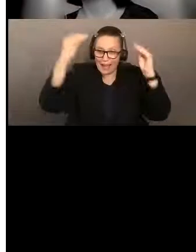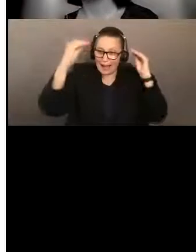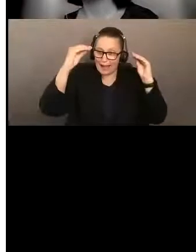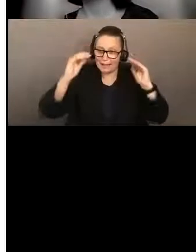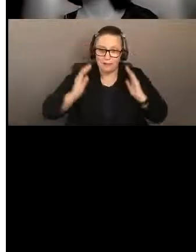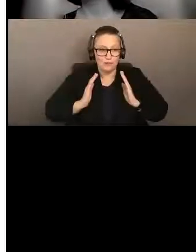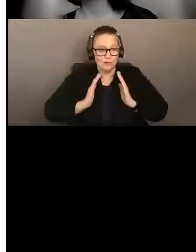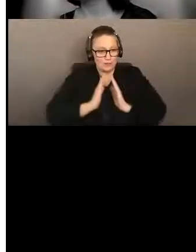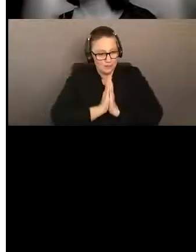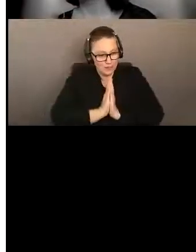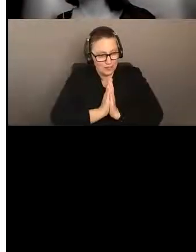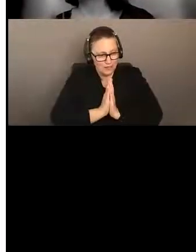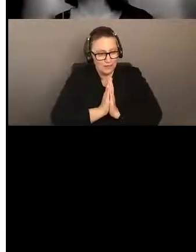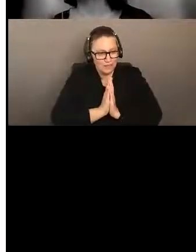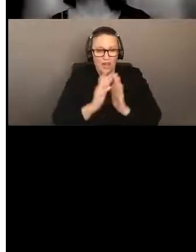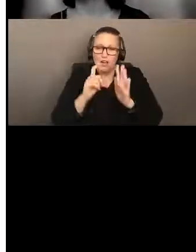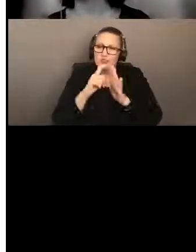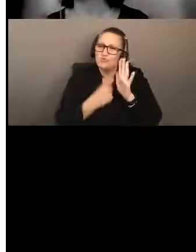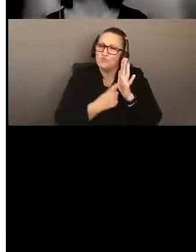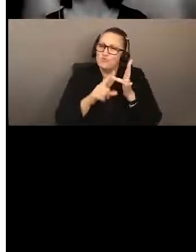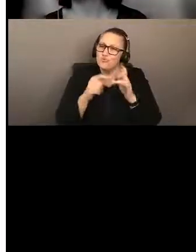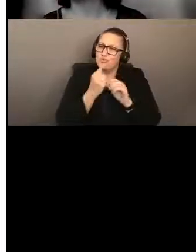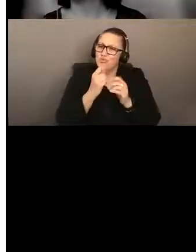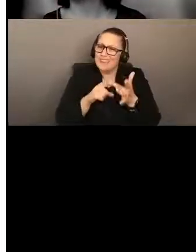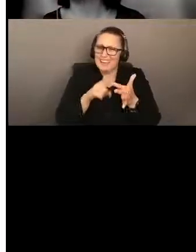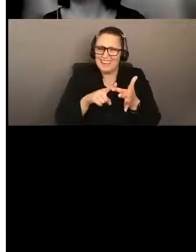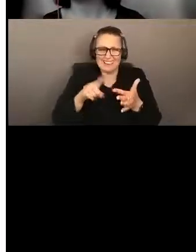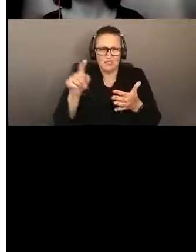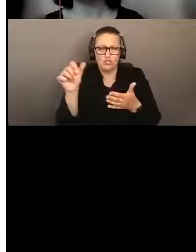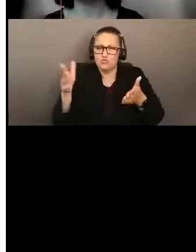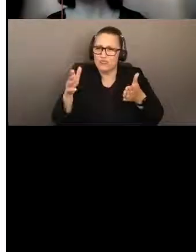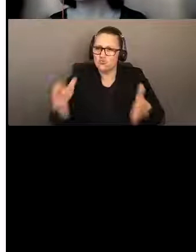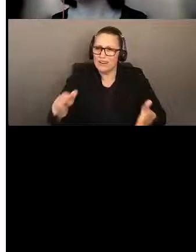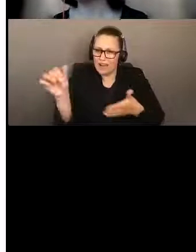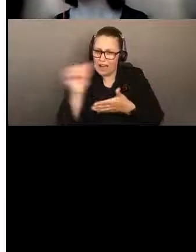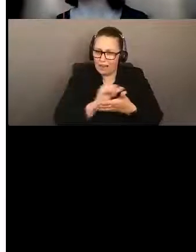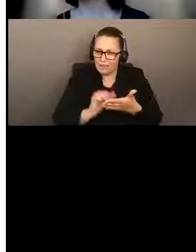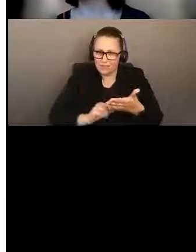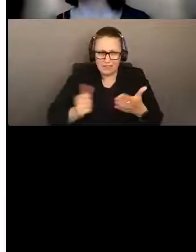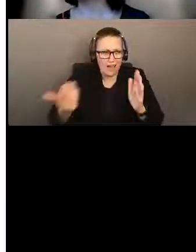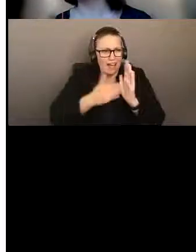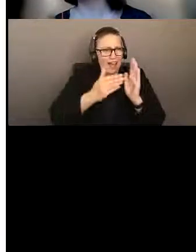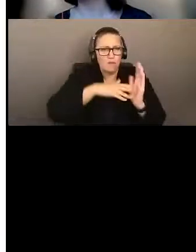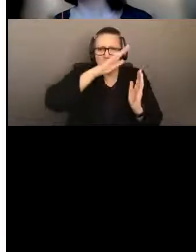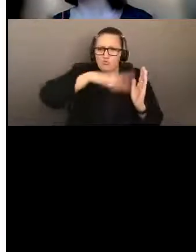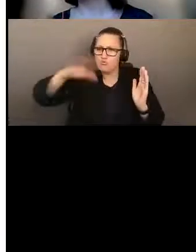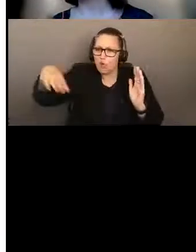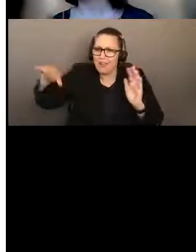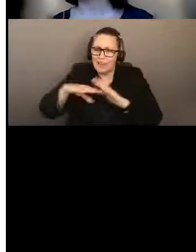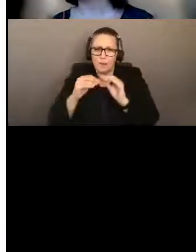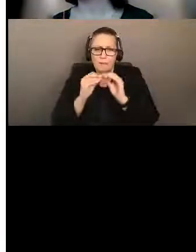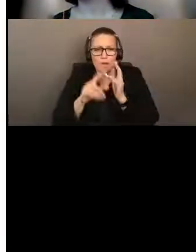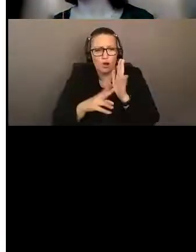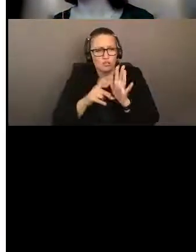name of Droogie. Droogie has contributed murals to the Bondi Beach graffiti wall since 1884. Stace,